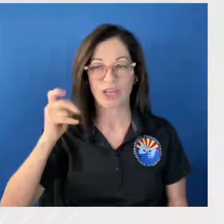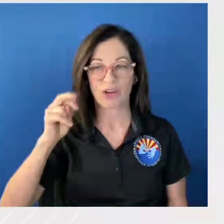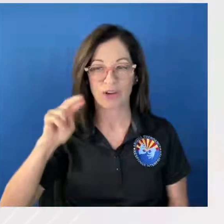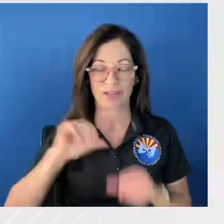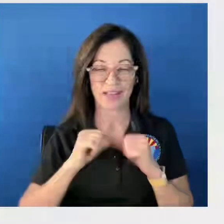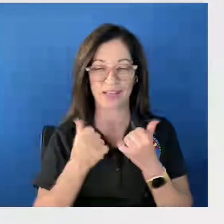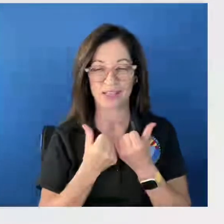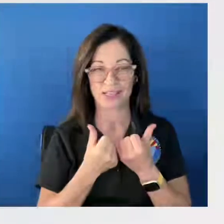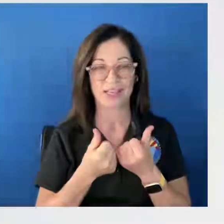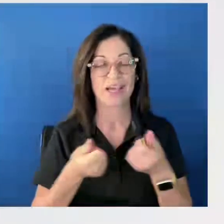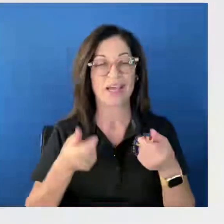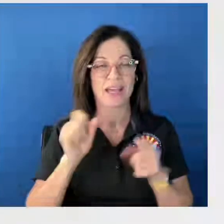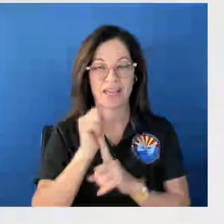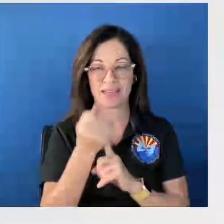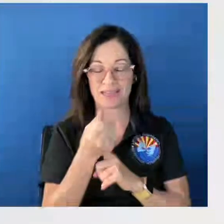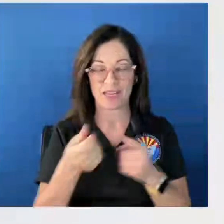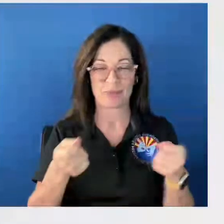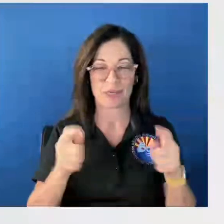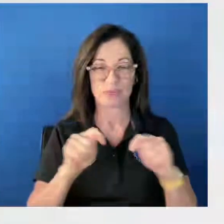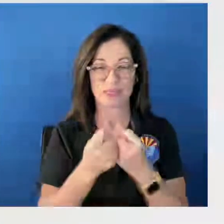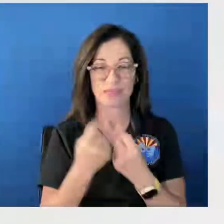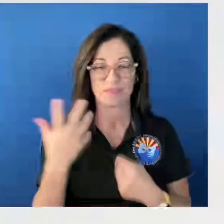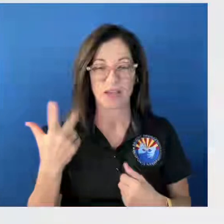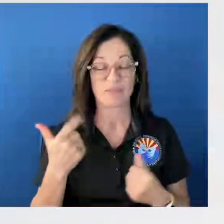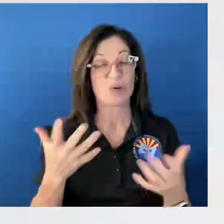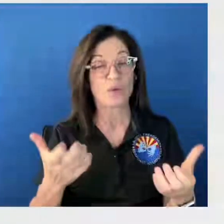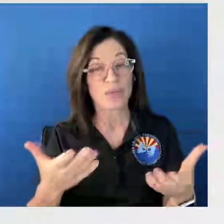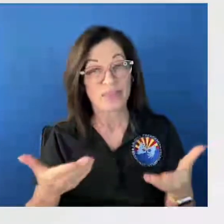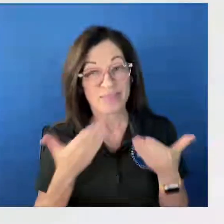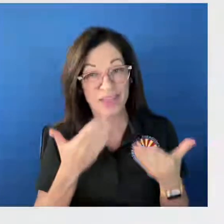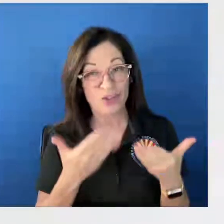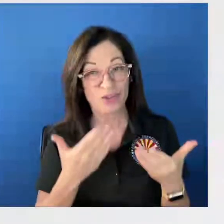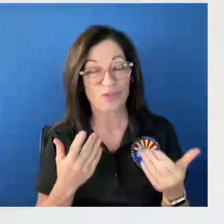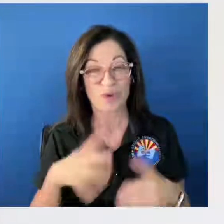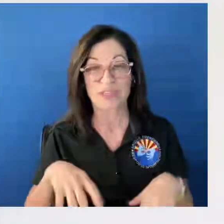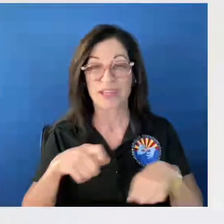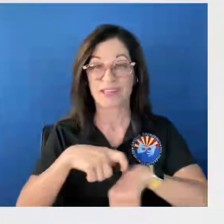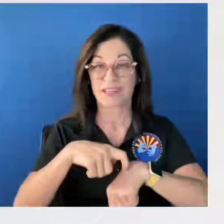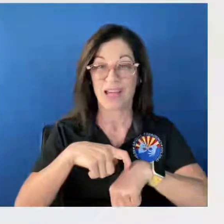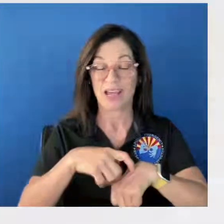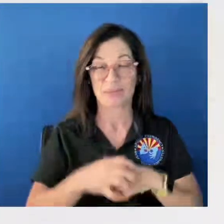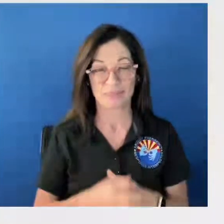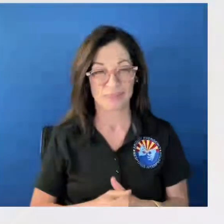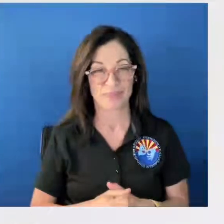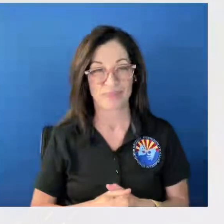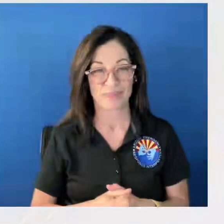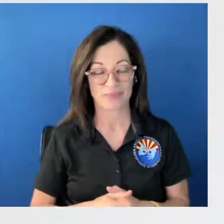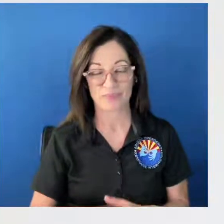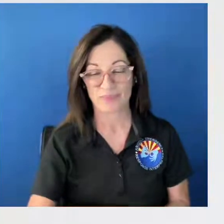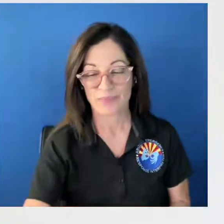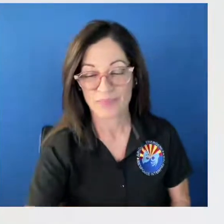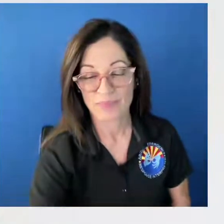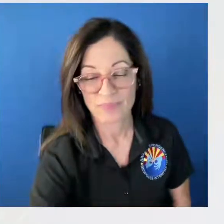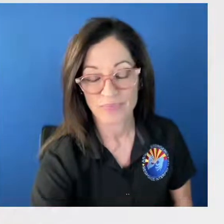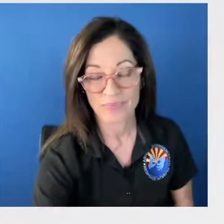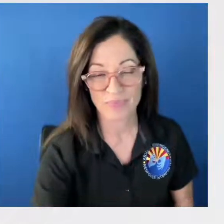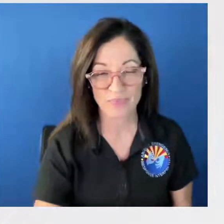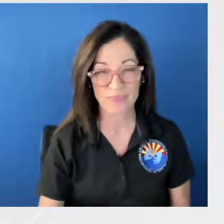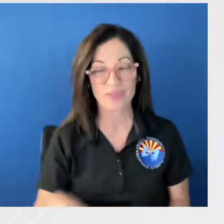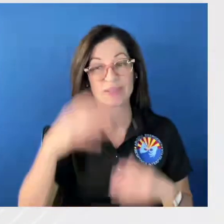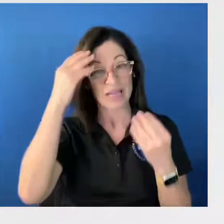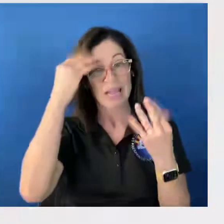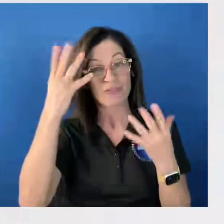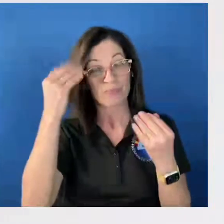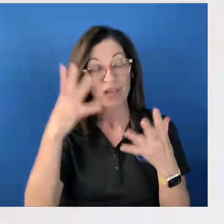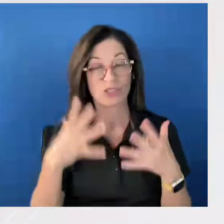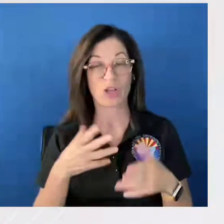for this evening. Just want to welcome everybody. Thank you for taking your time out. This is the informational briefing and community meeting